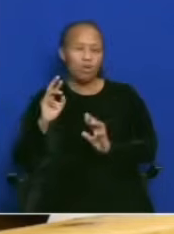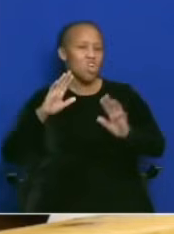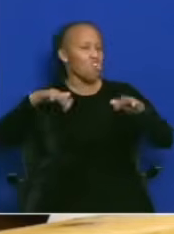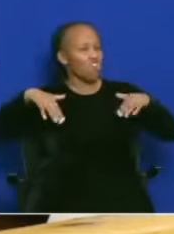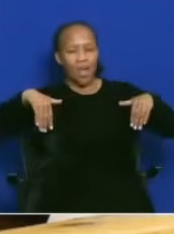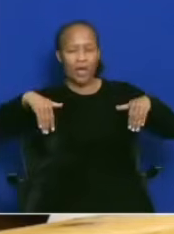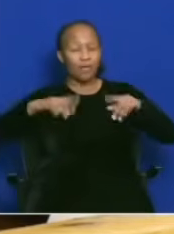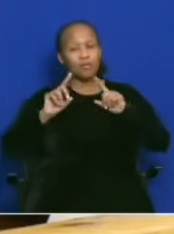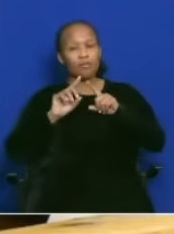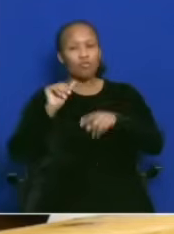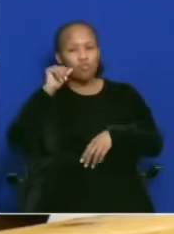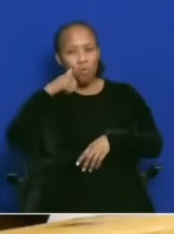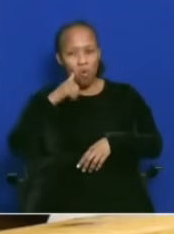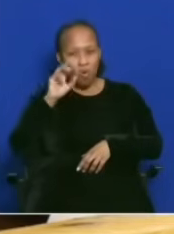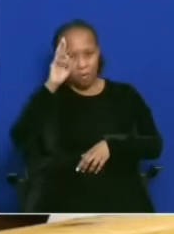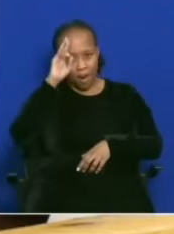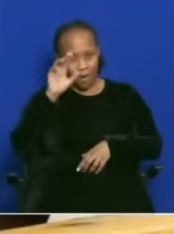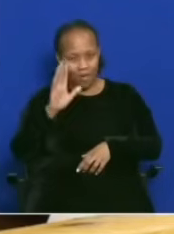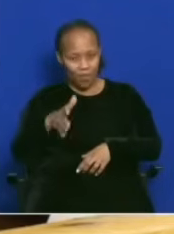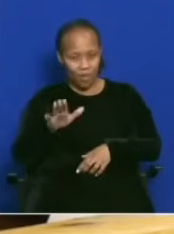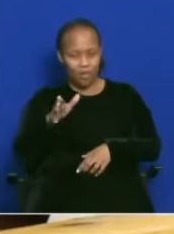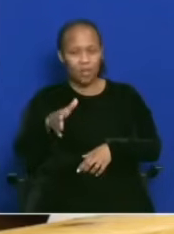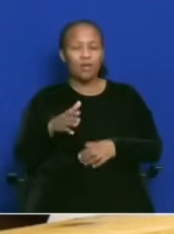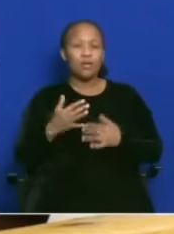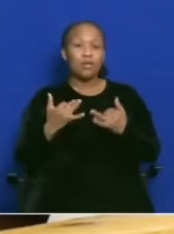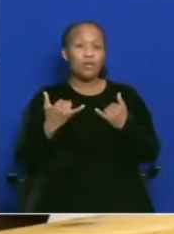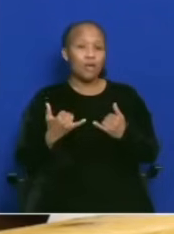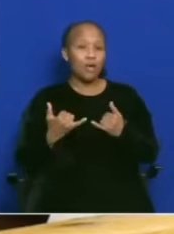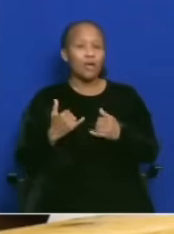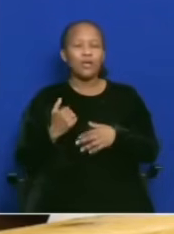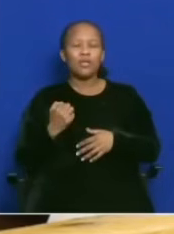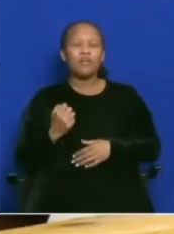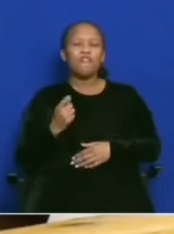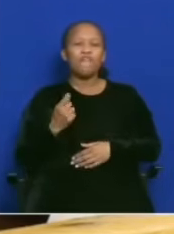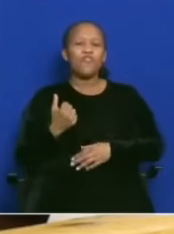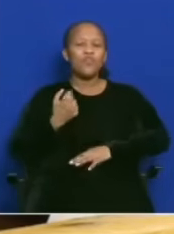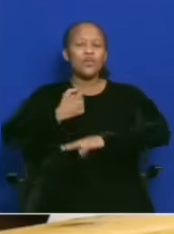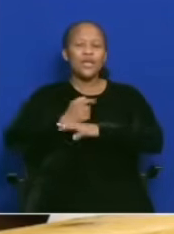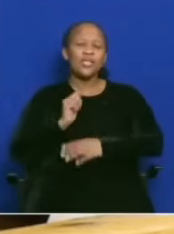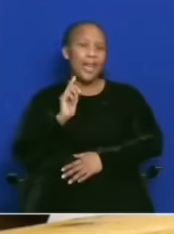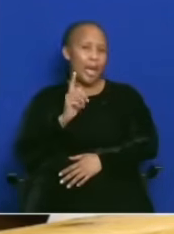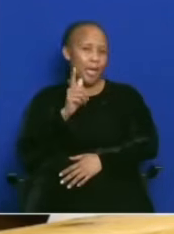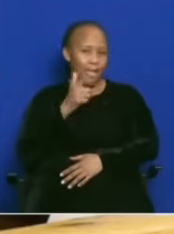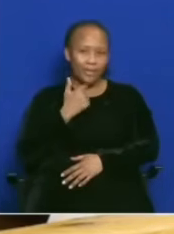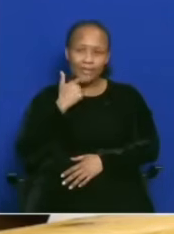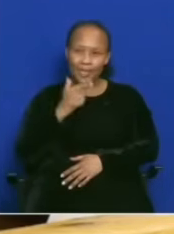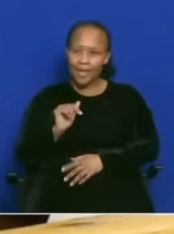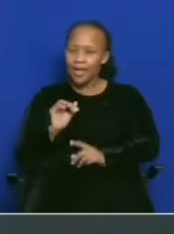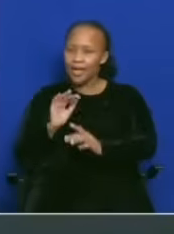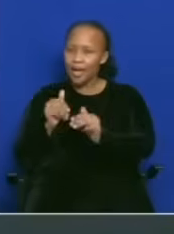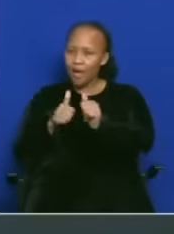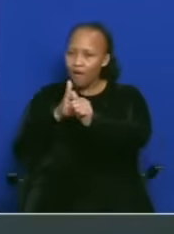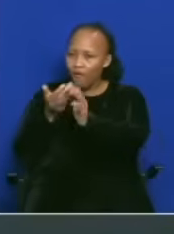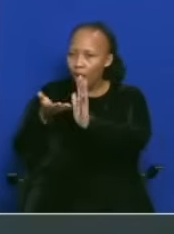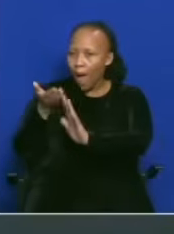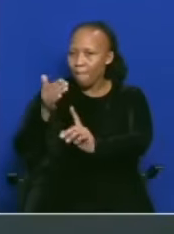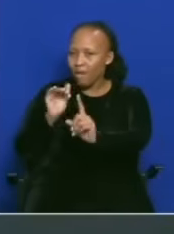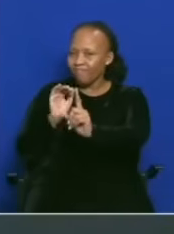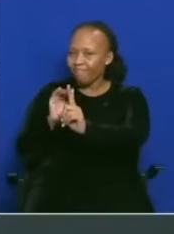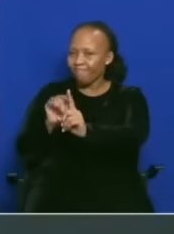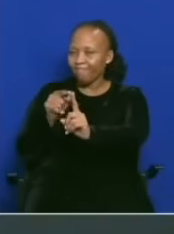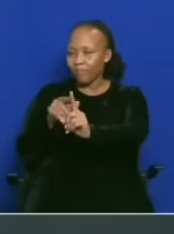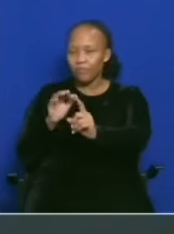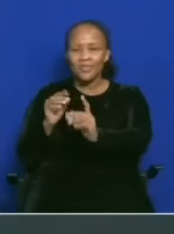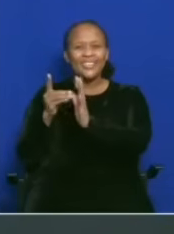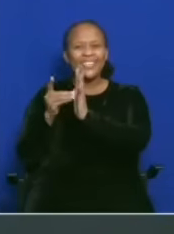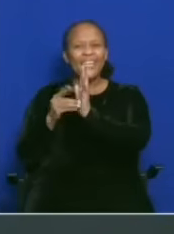comes this in the timeline. It's just a couple of days, few days later, saying, please chase our guy about date they're advertising. So when you look at all of them in